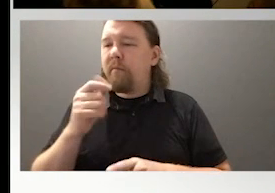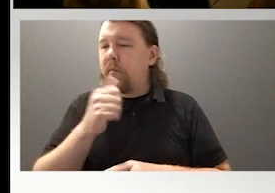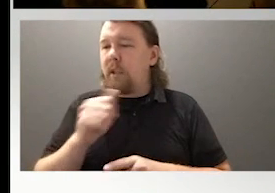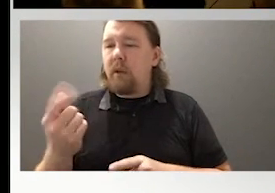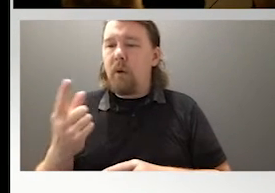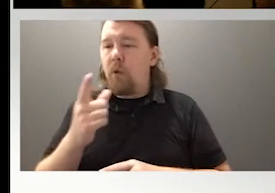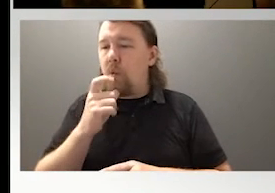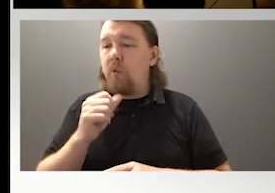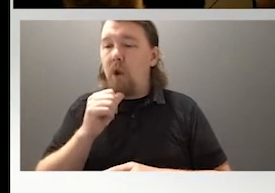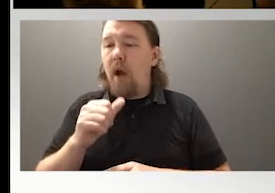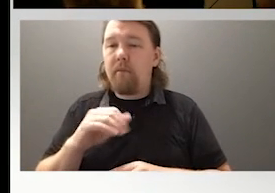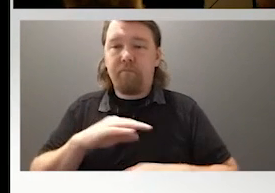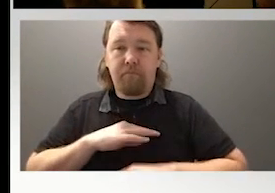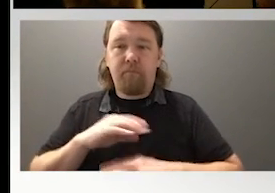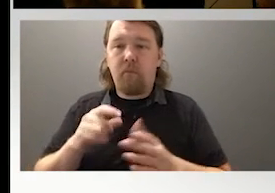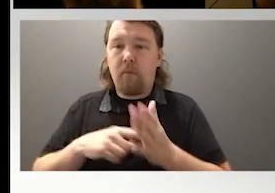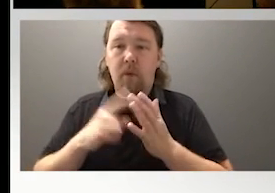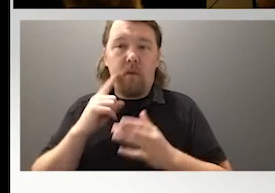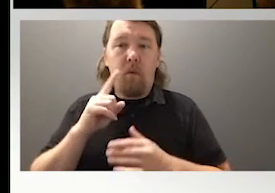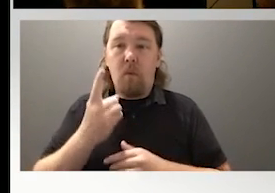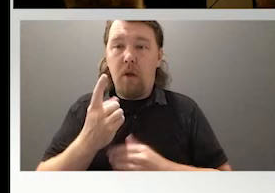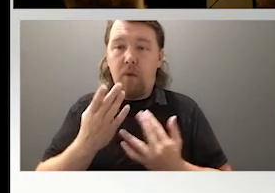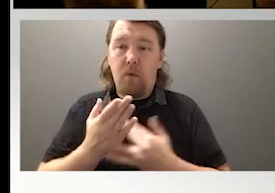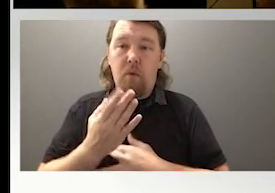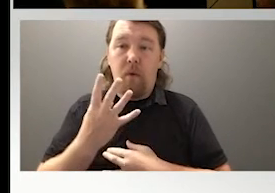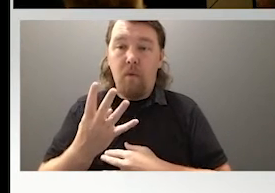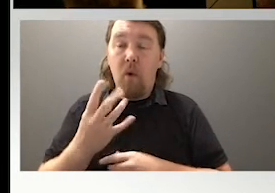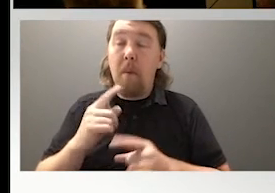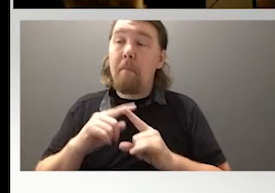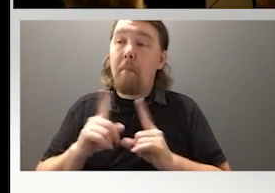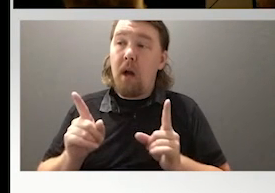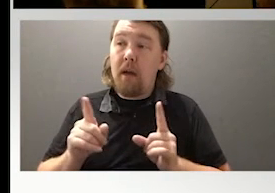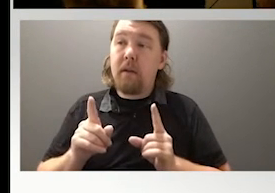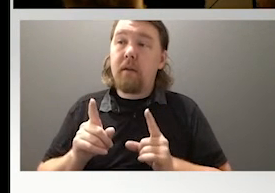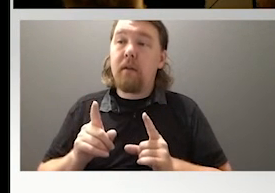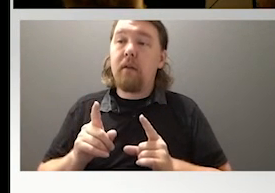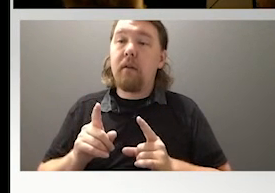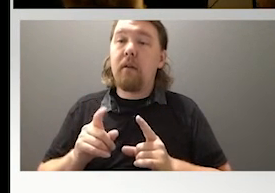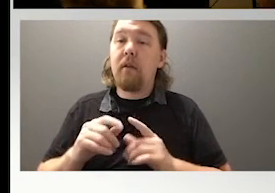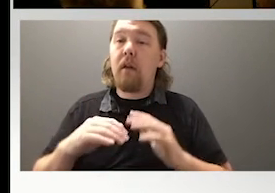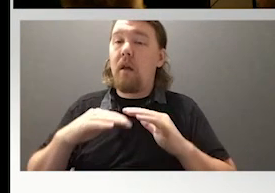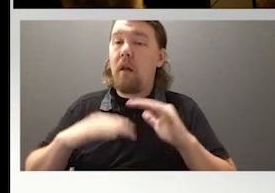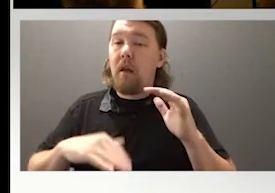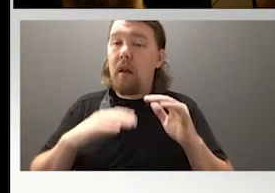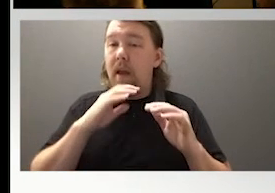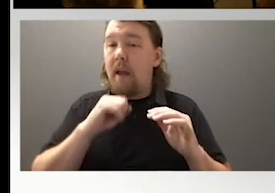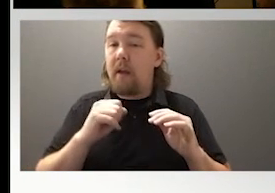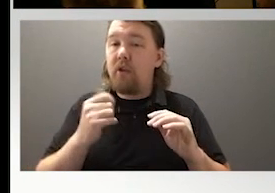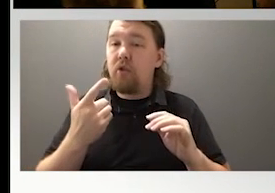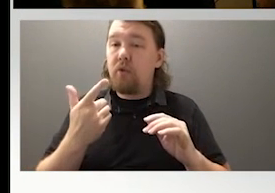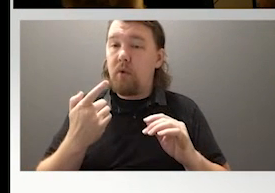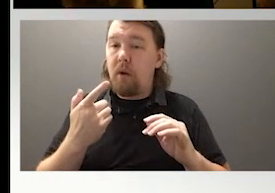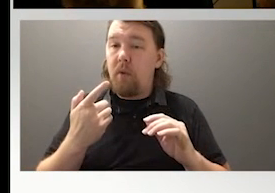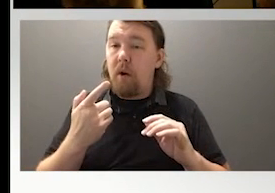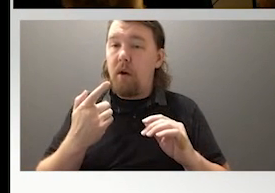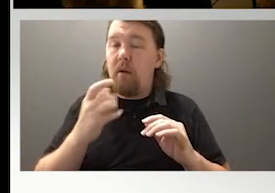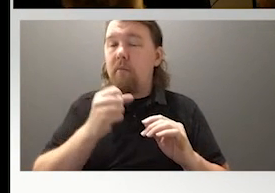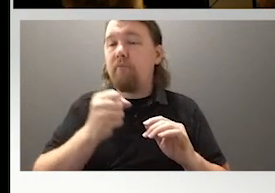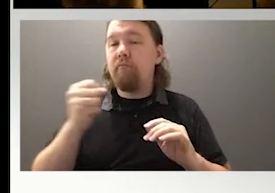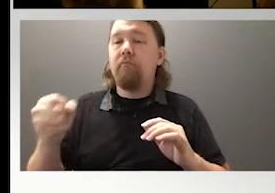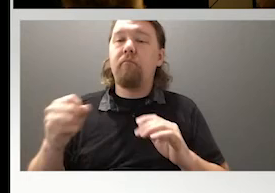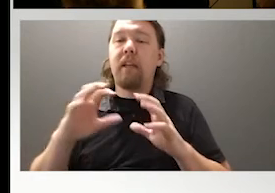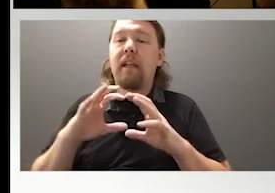who doesn't meet the criteria for 1 through 4, but are under the age of 21, they will be in category